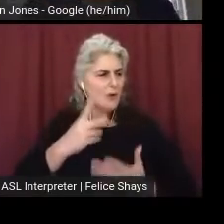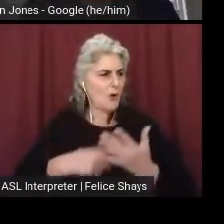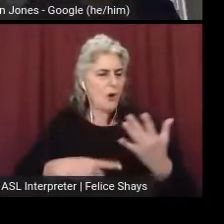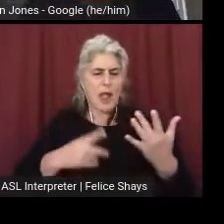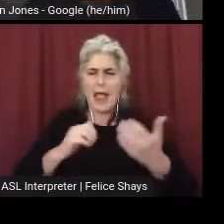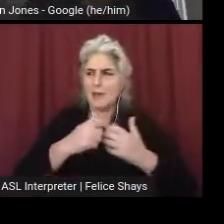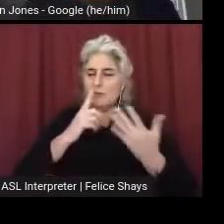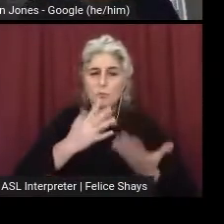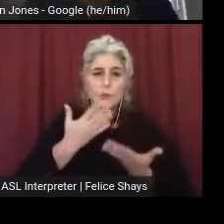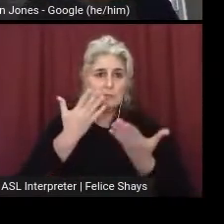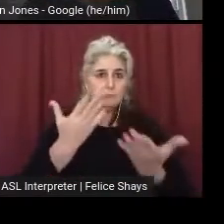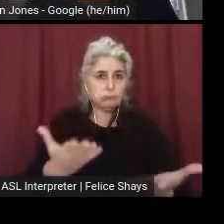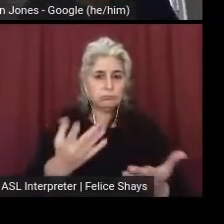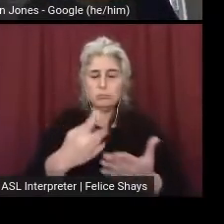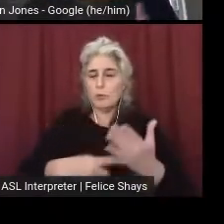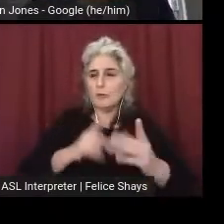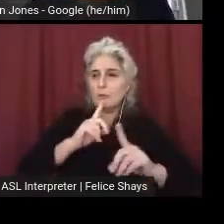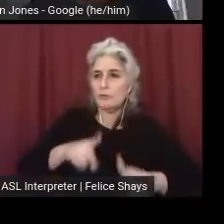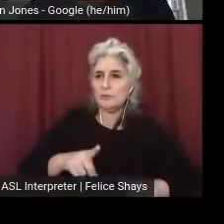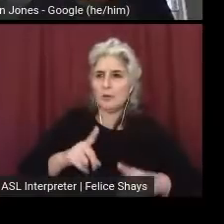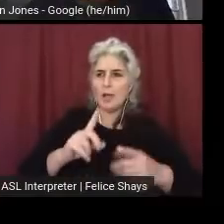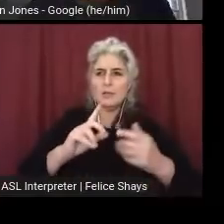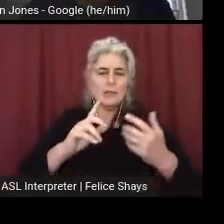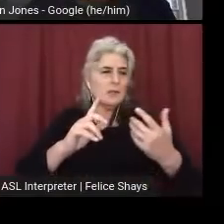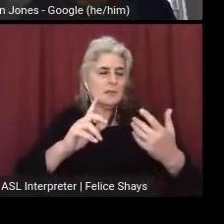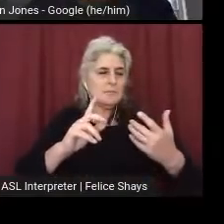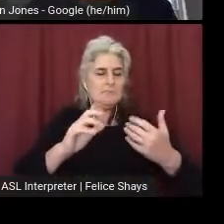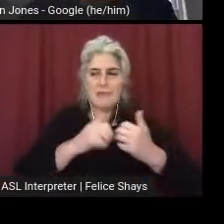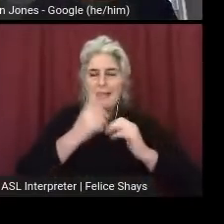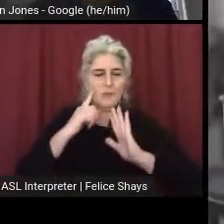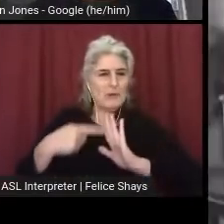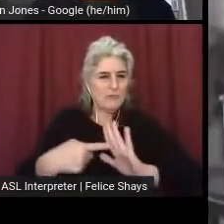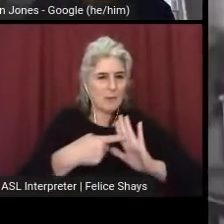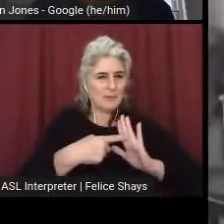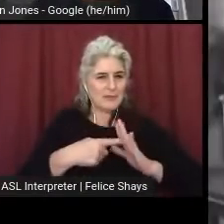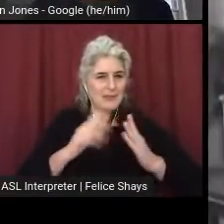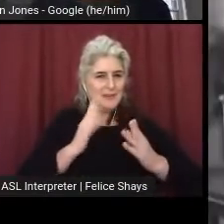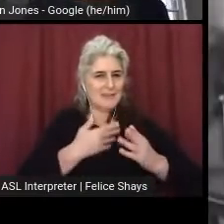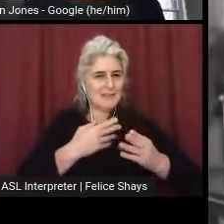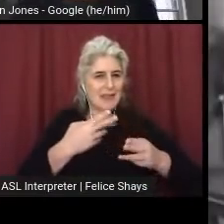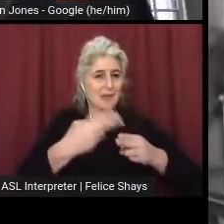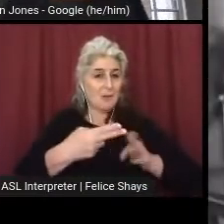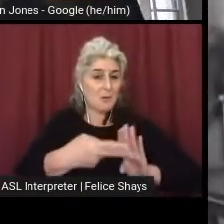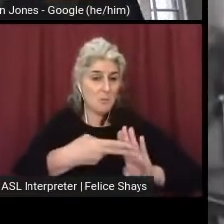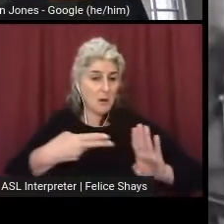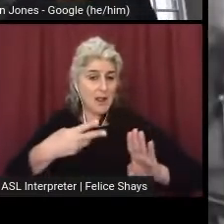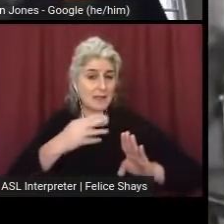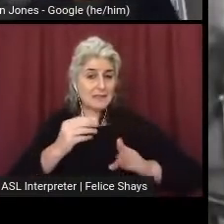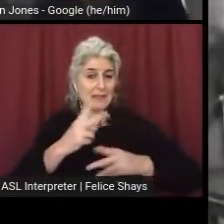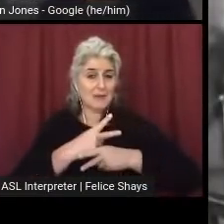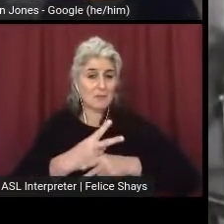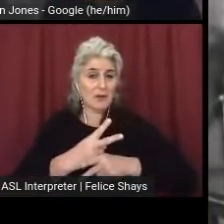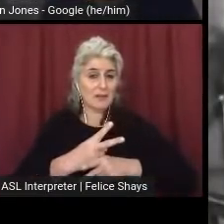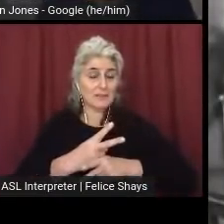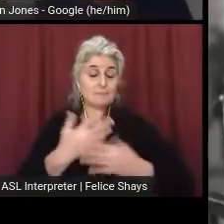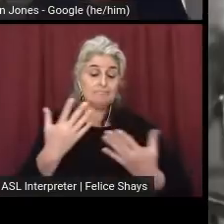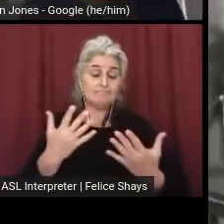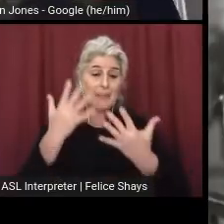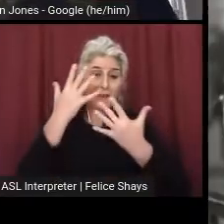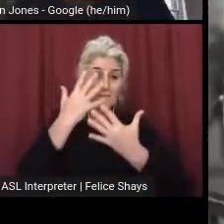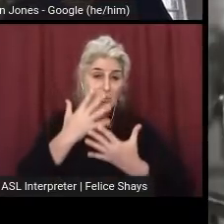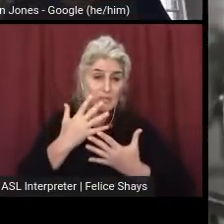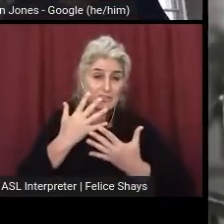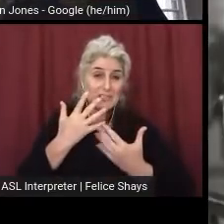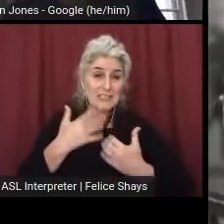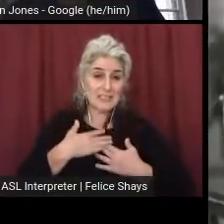decide to represent our organizations, our products, our brands? Unfortunately, we made largely, and